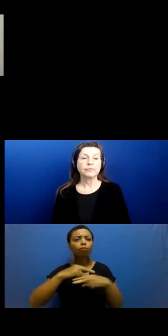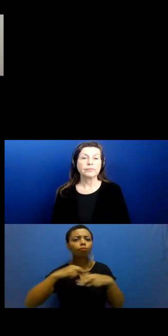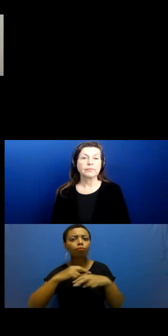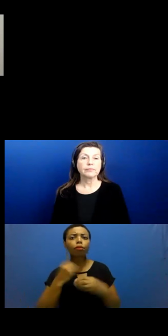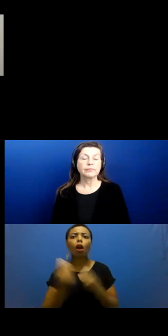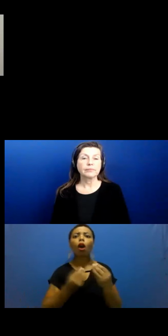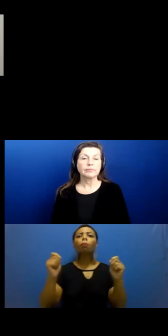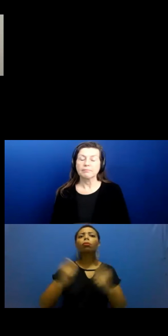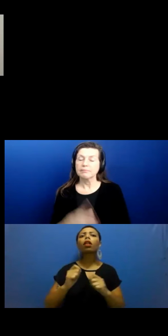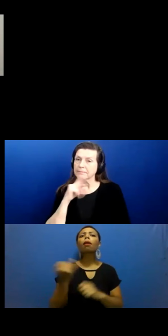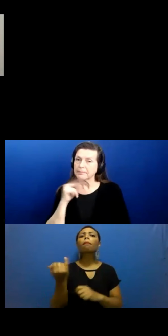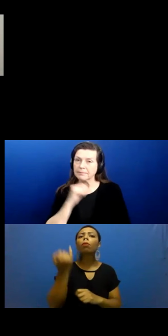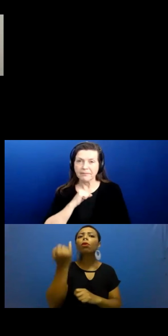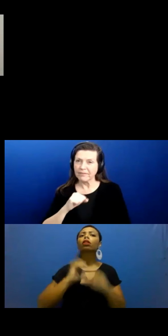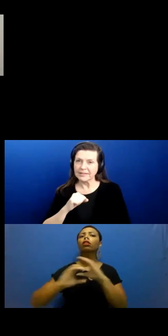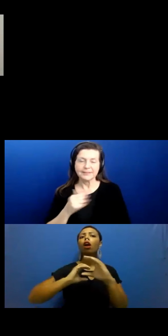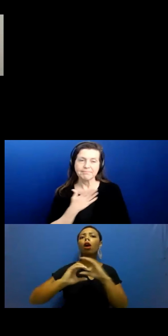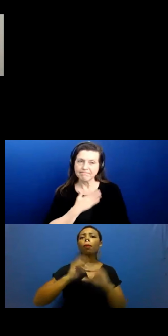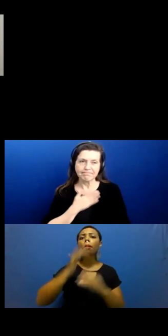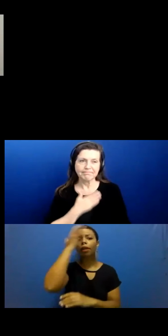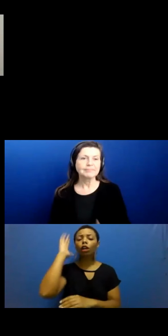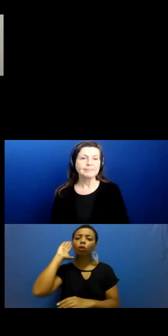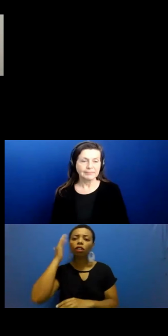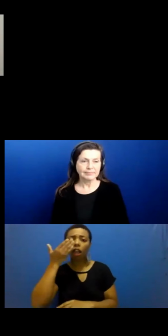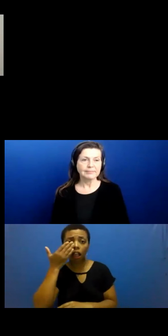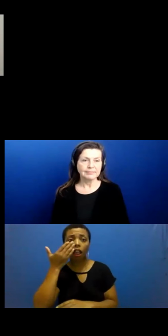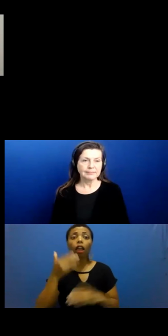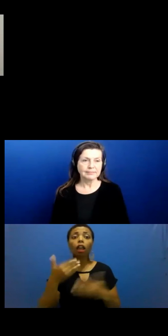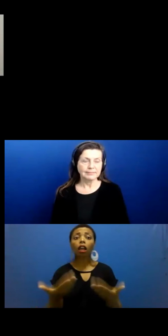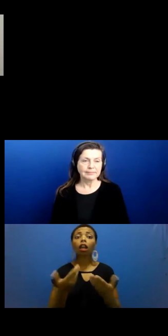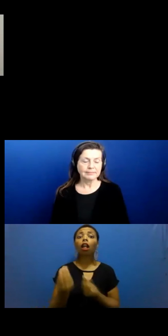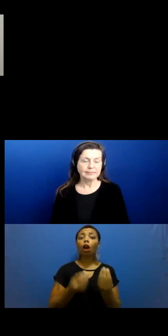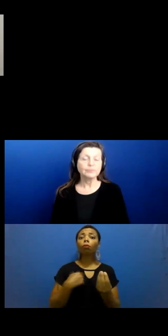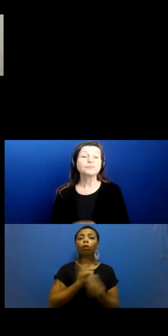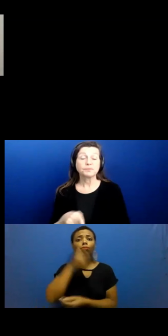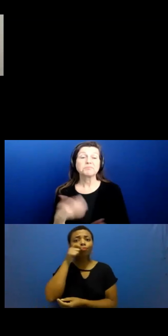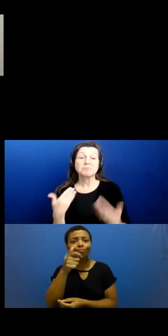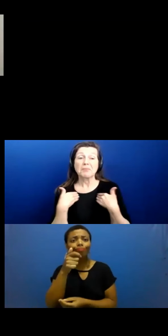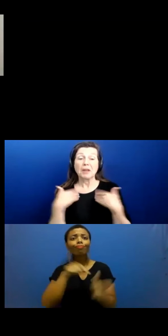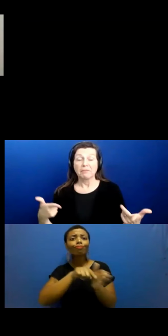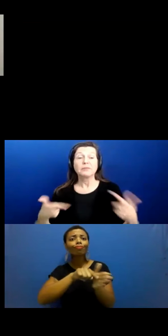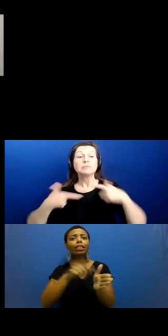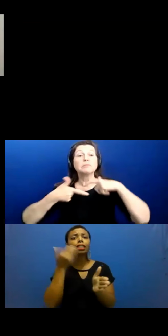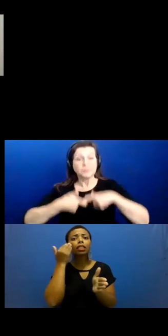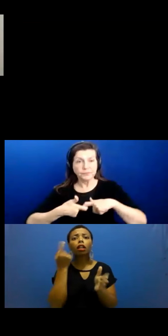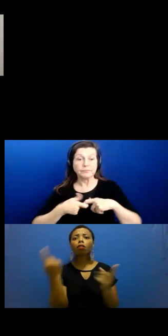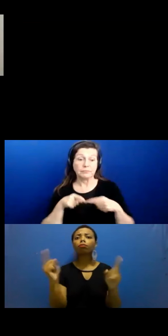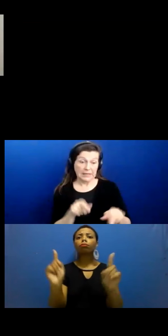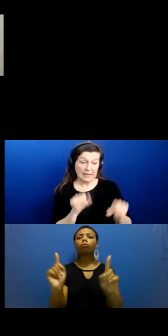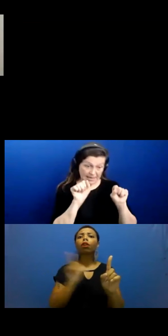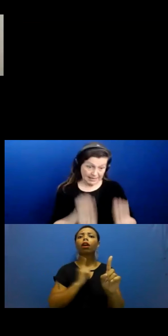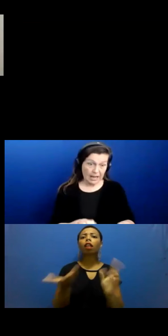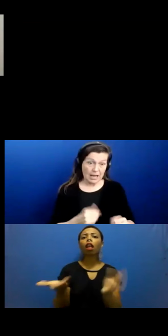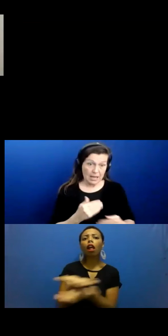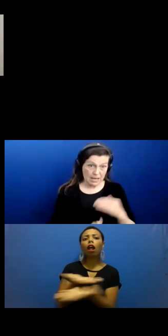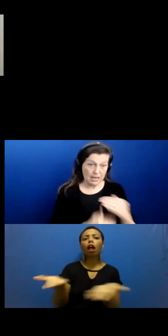deaf blindness. And it's interesting that there was such a correspondence between the ratings on feasibility and